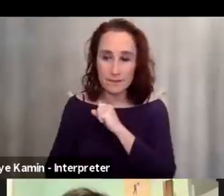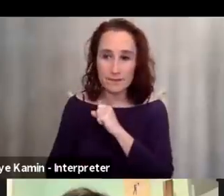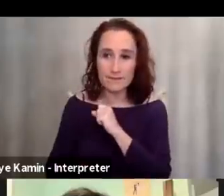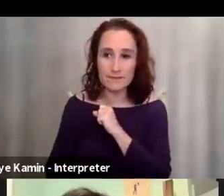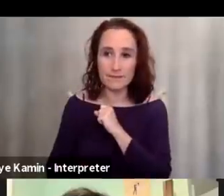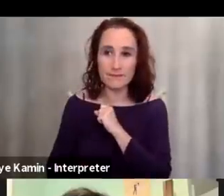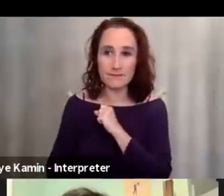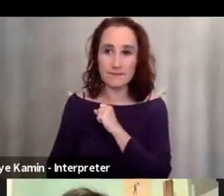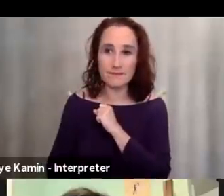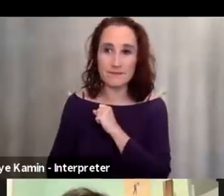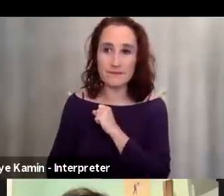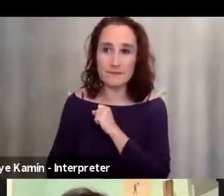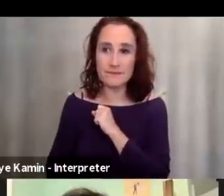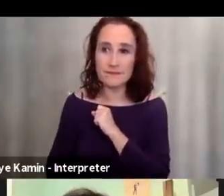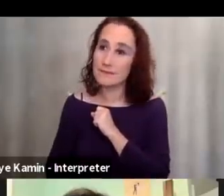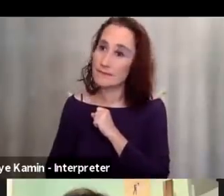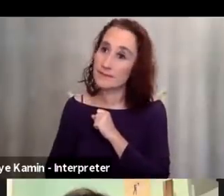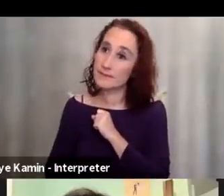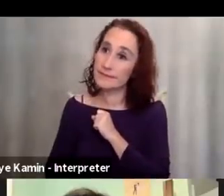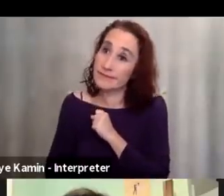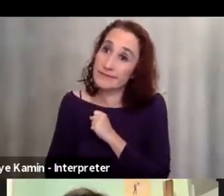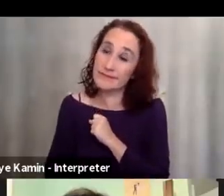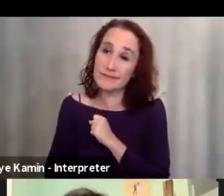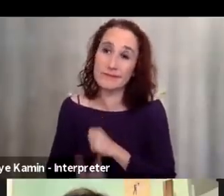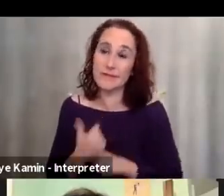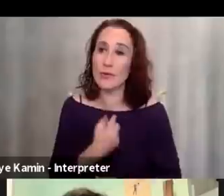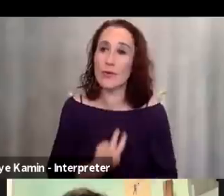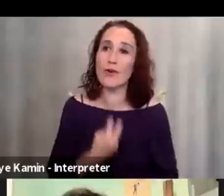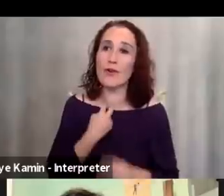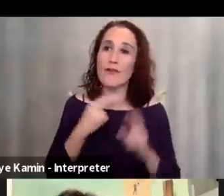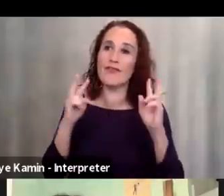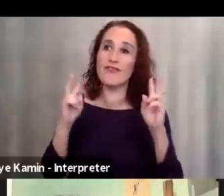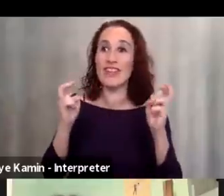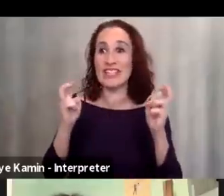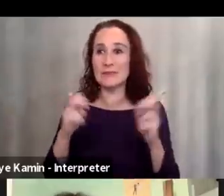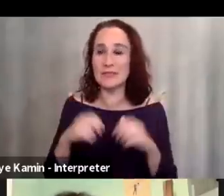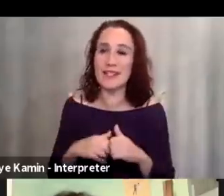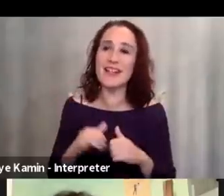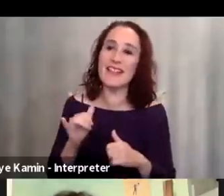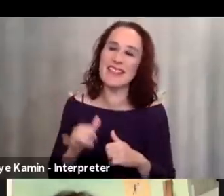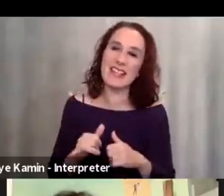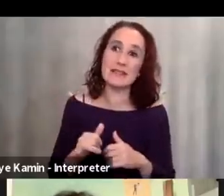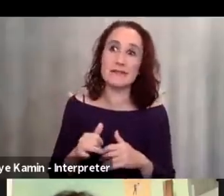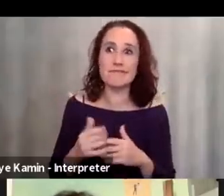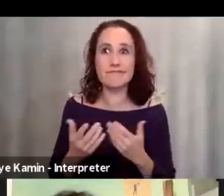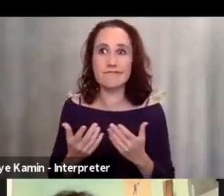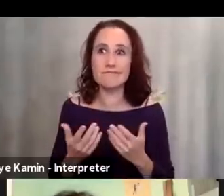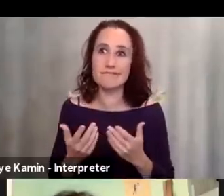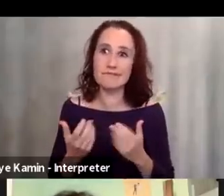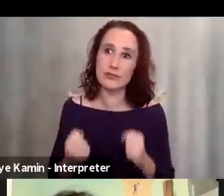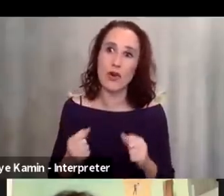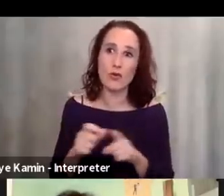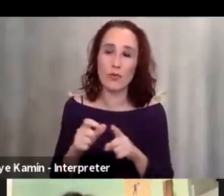you know, we're all sort of, you know, victims is a heavy word for it, but we're all